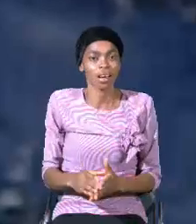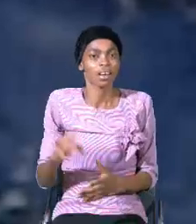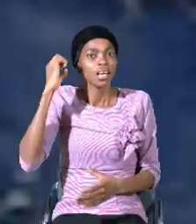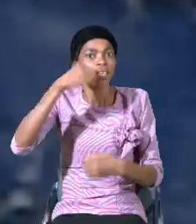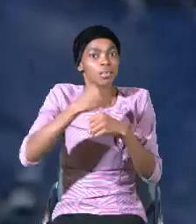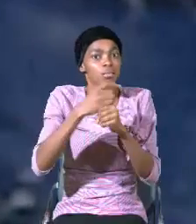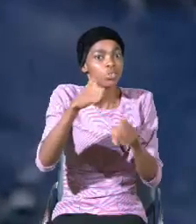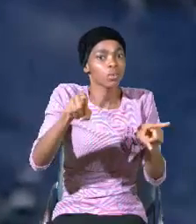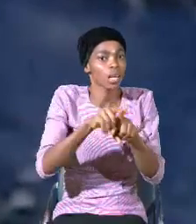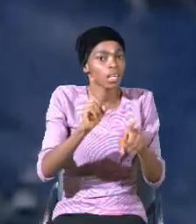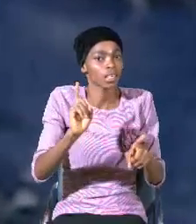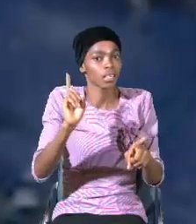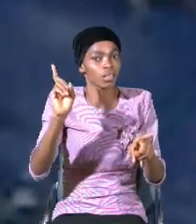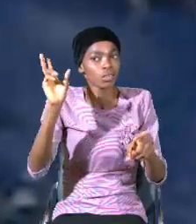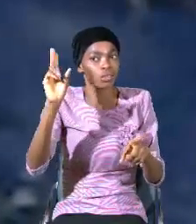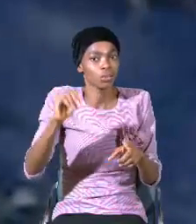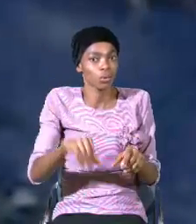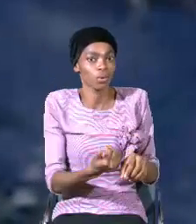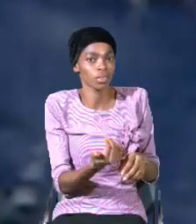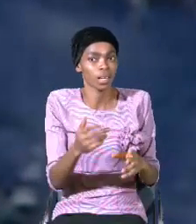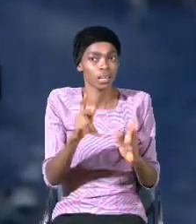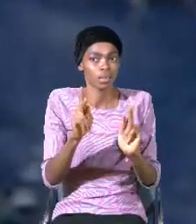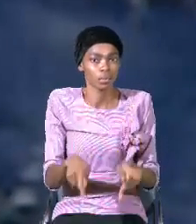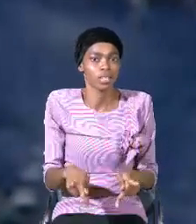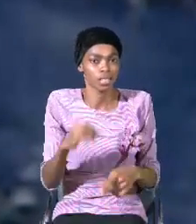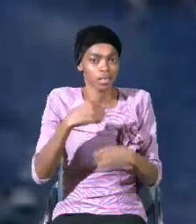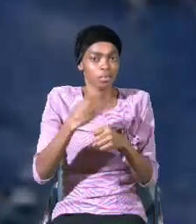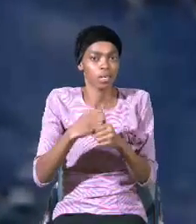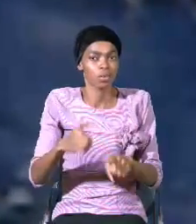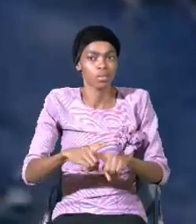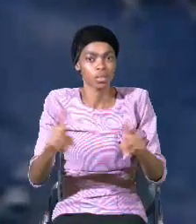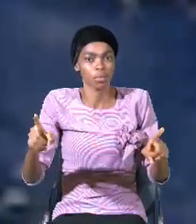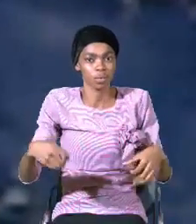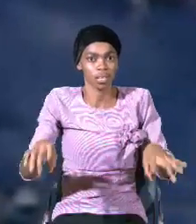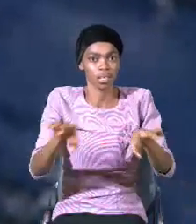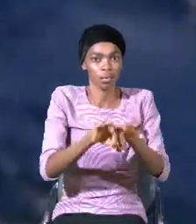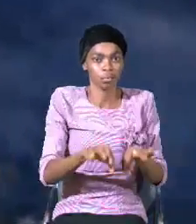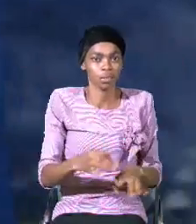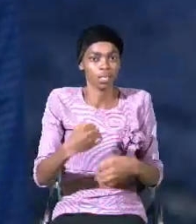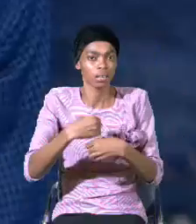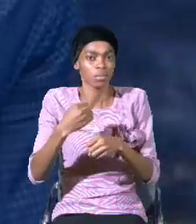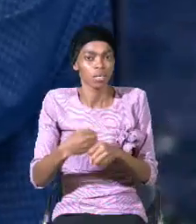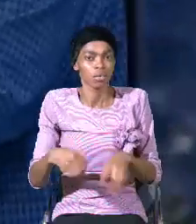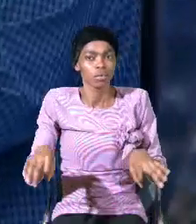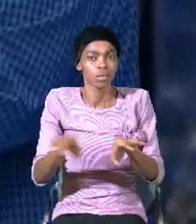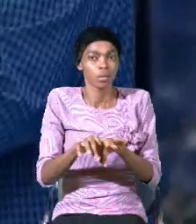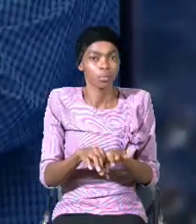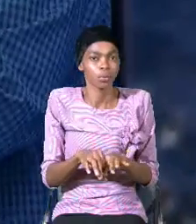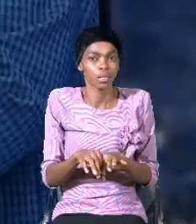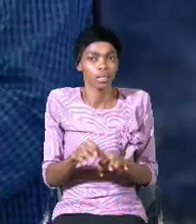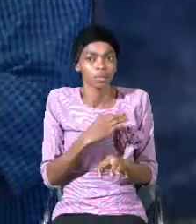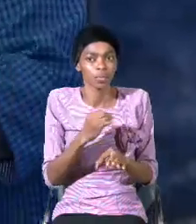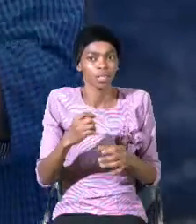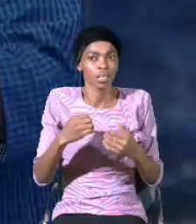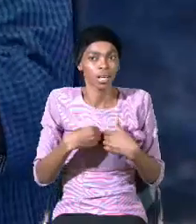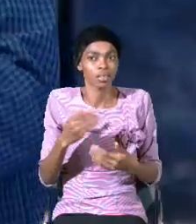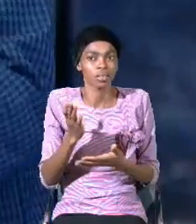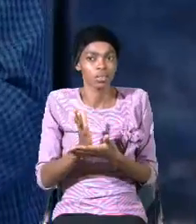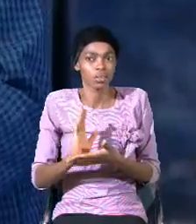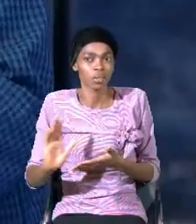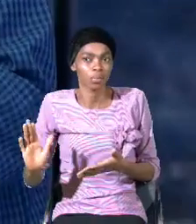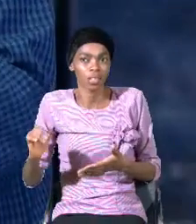person. He made you unique. He made you special. And he has something he